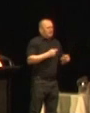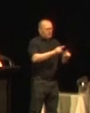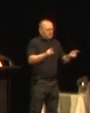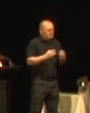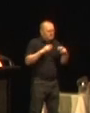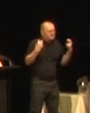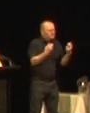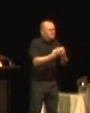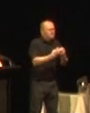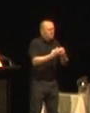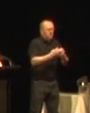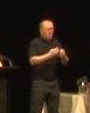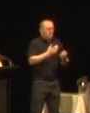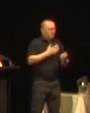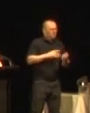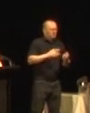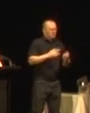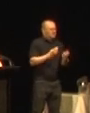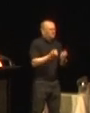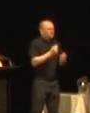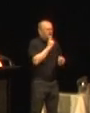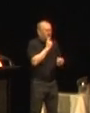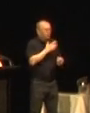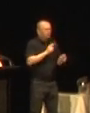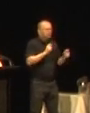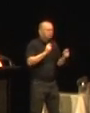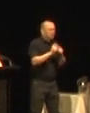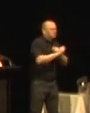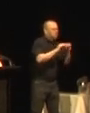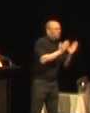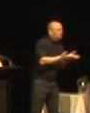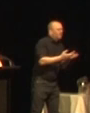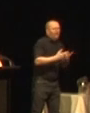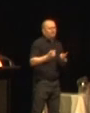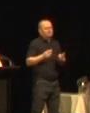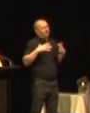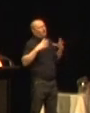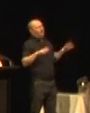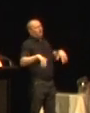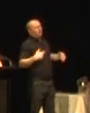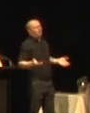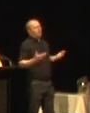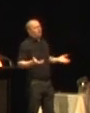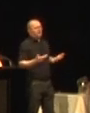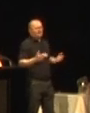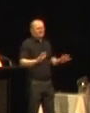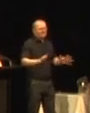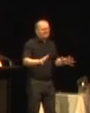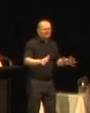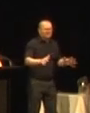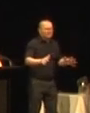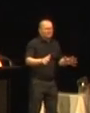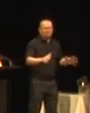desk over, he just wants me to fill out this form. And like, no, there isn't time for that. The thing we should be working on is the